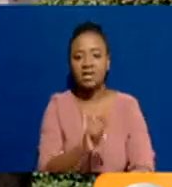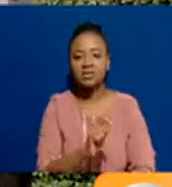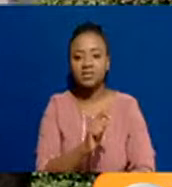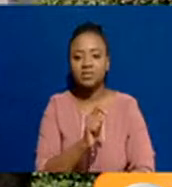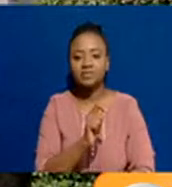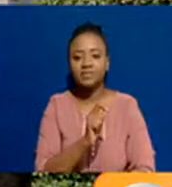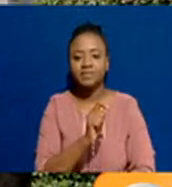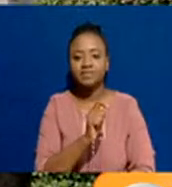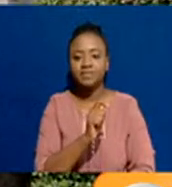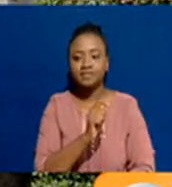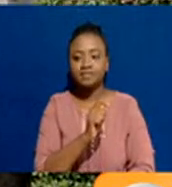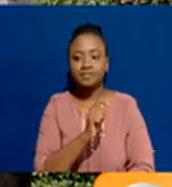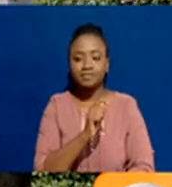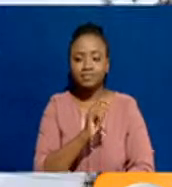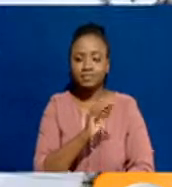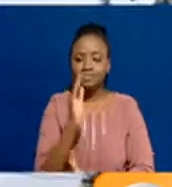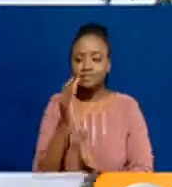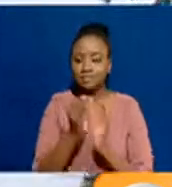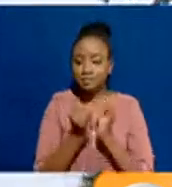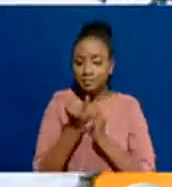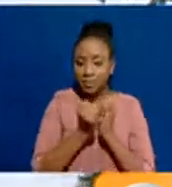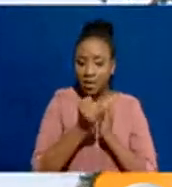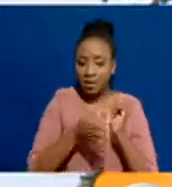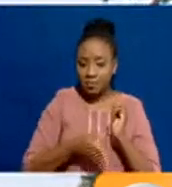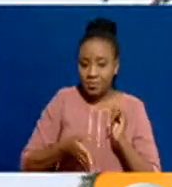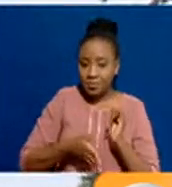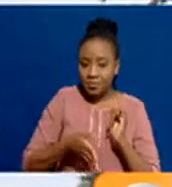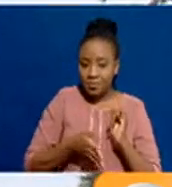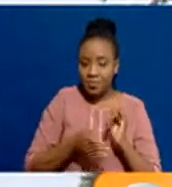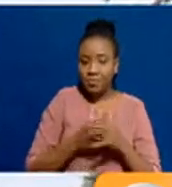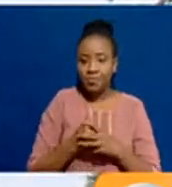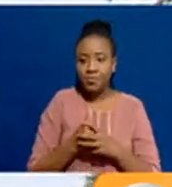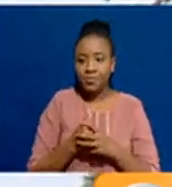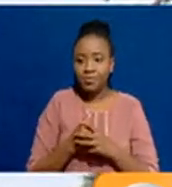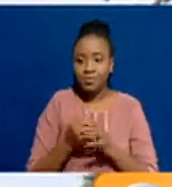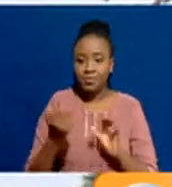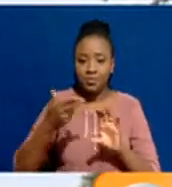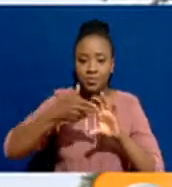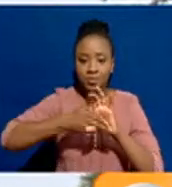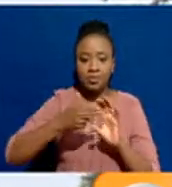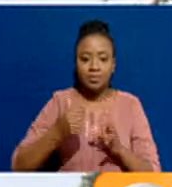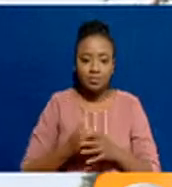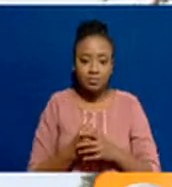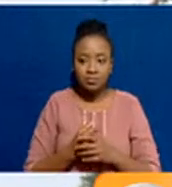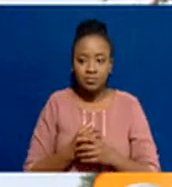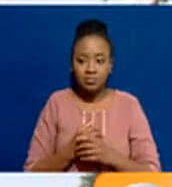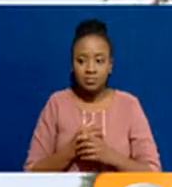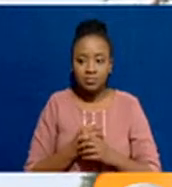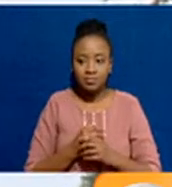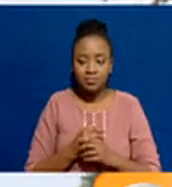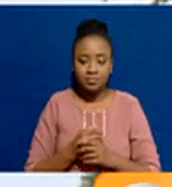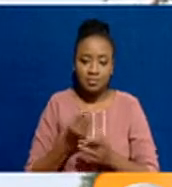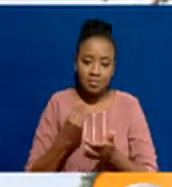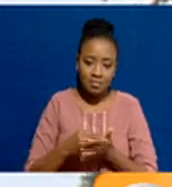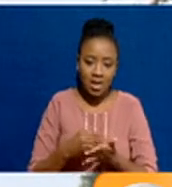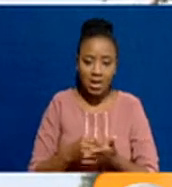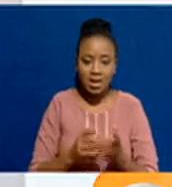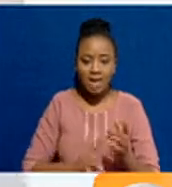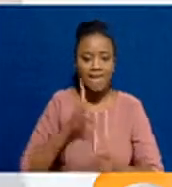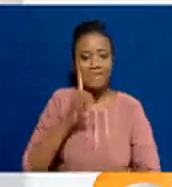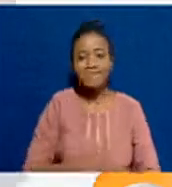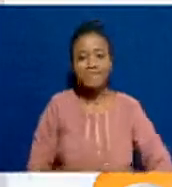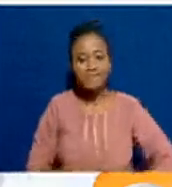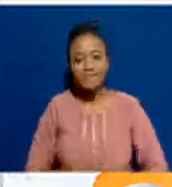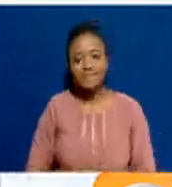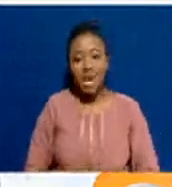As of midnight Saturday, the price of petrol in Nairobi had jumped to a historic 195 shillings and 50 cents per